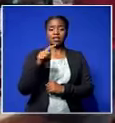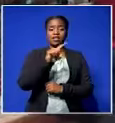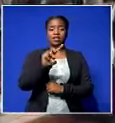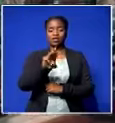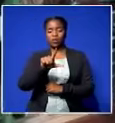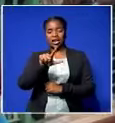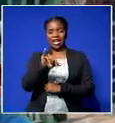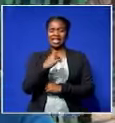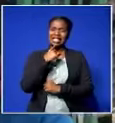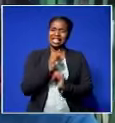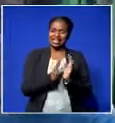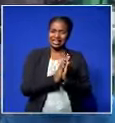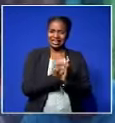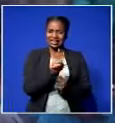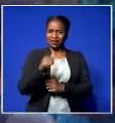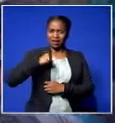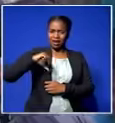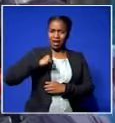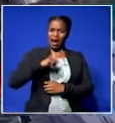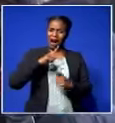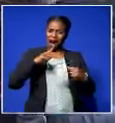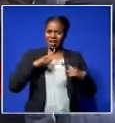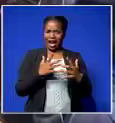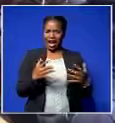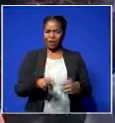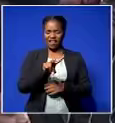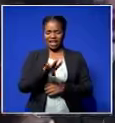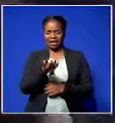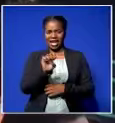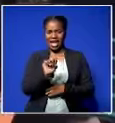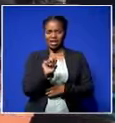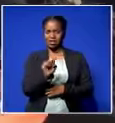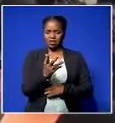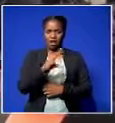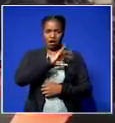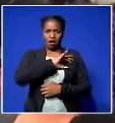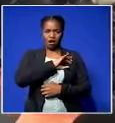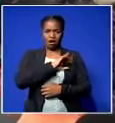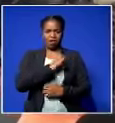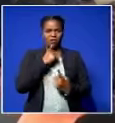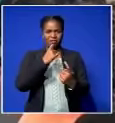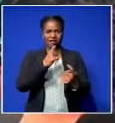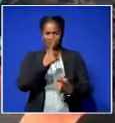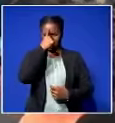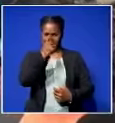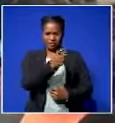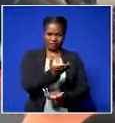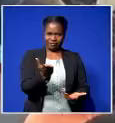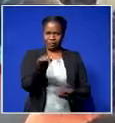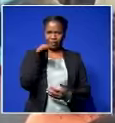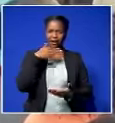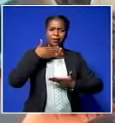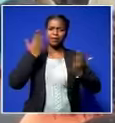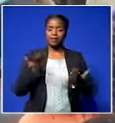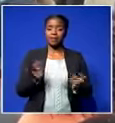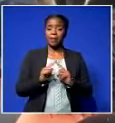Kize has urged the affected municipalities to work on recovery plans. Many VBS clients say they've lost confidence in the bank, but